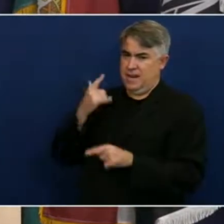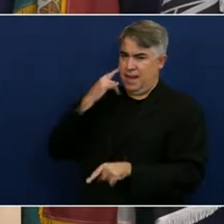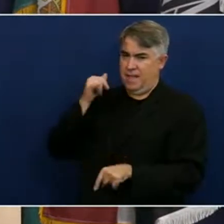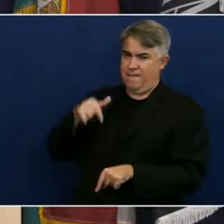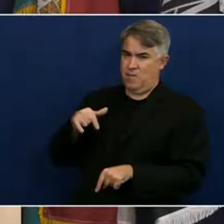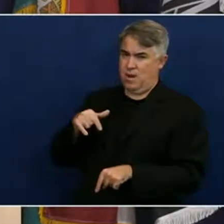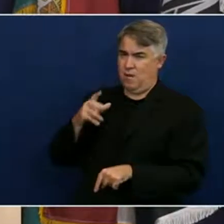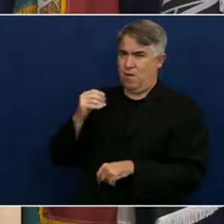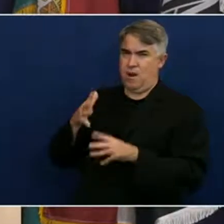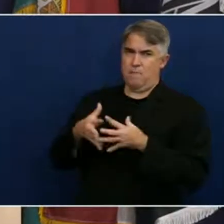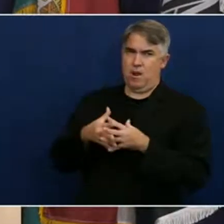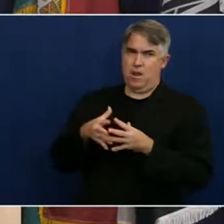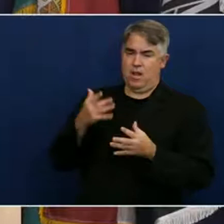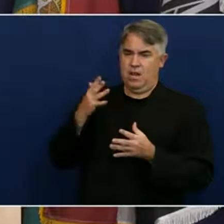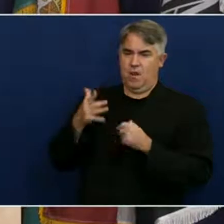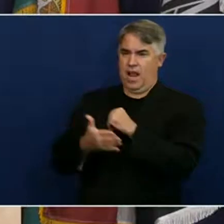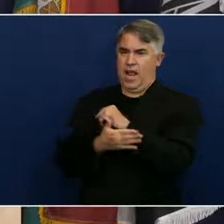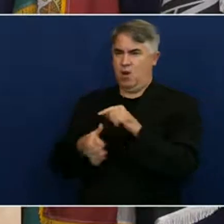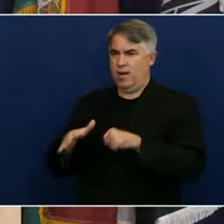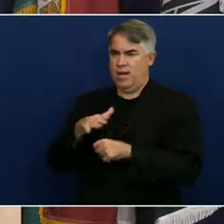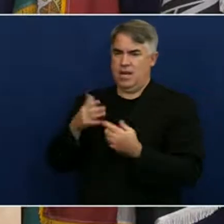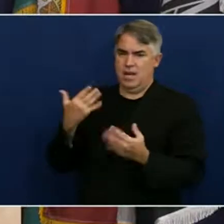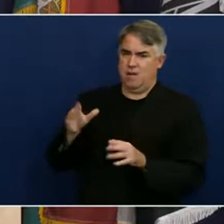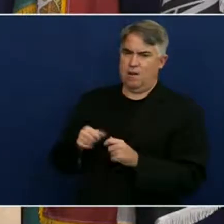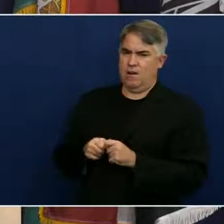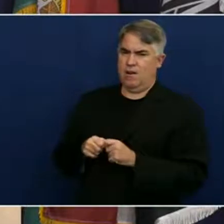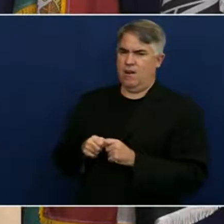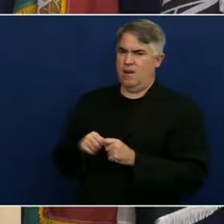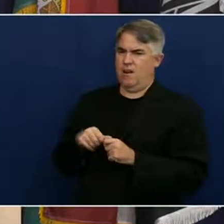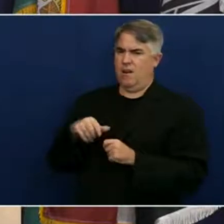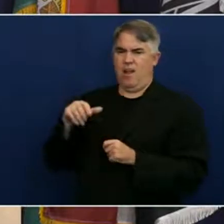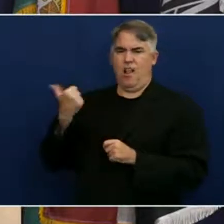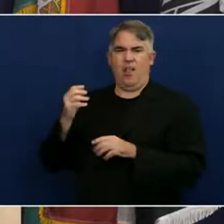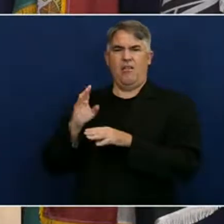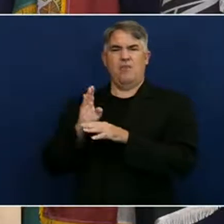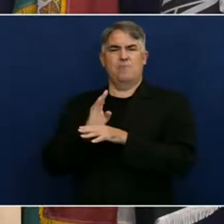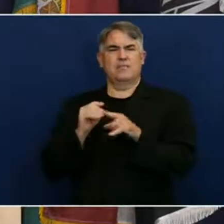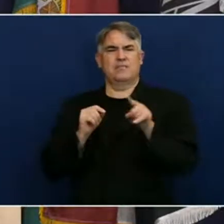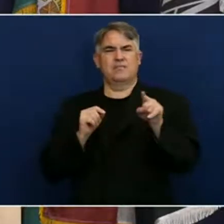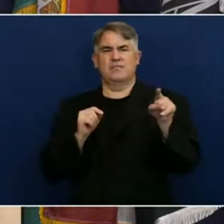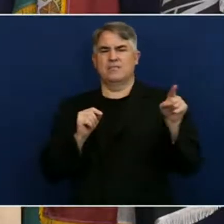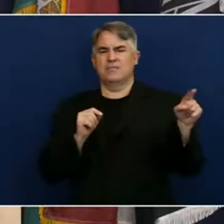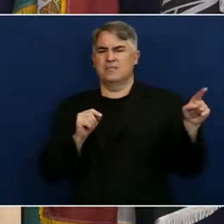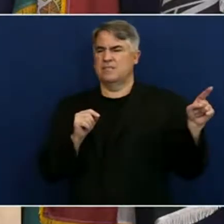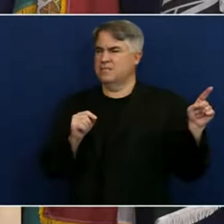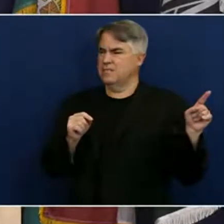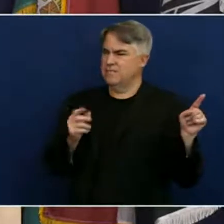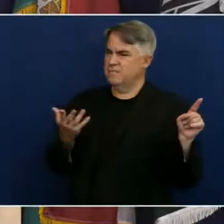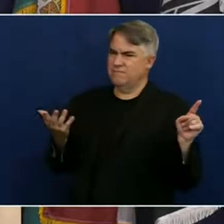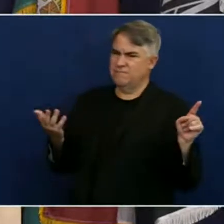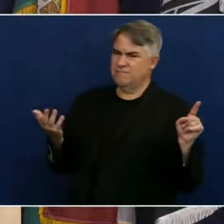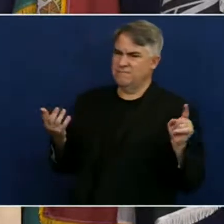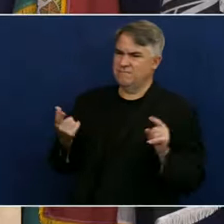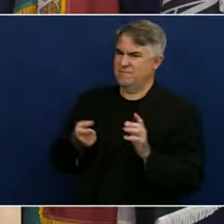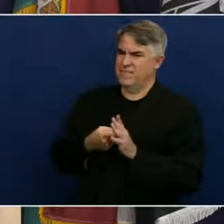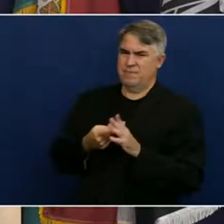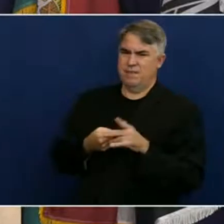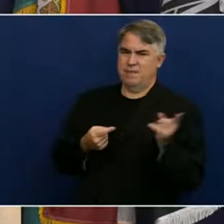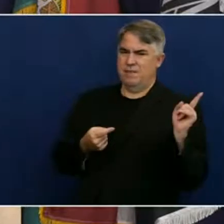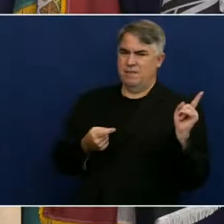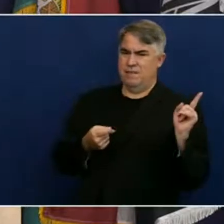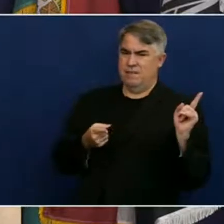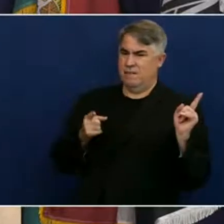heard about businesses choosing or having the option potentially to refuse business to people who have not